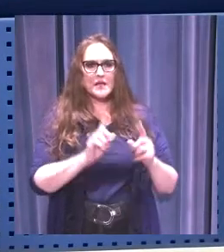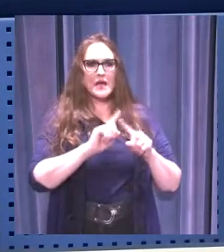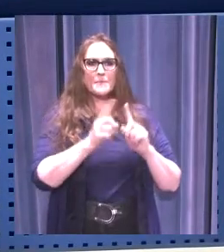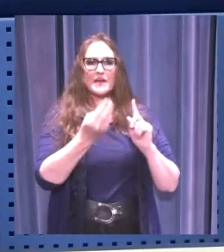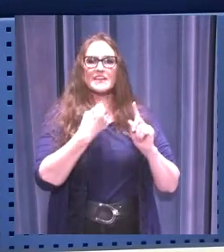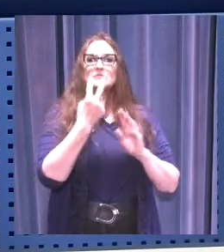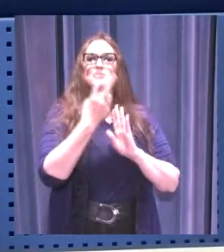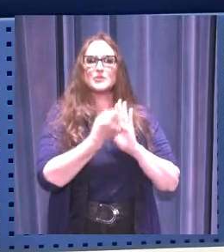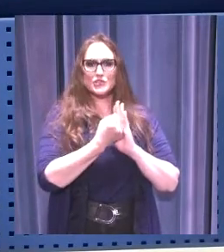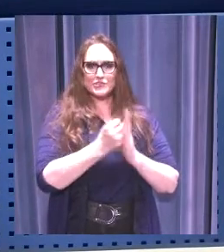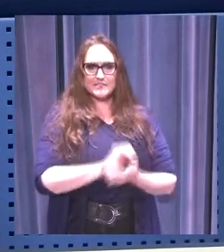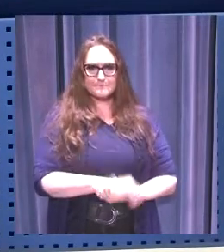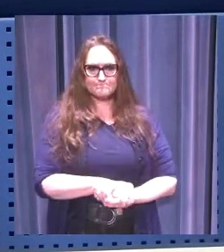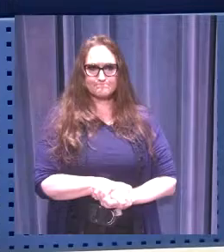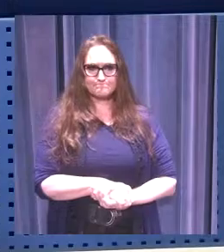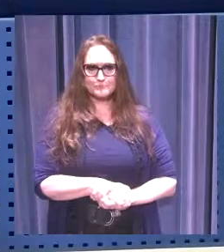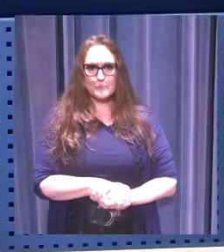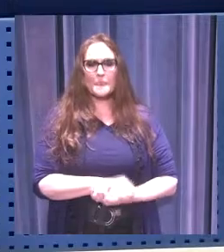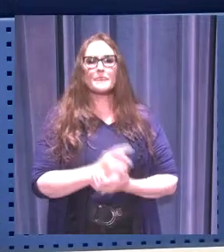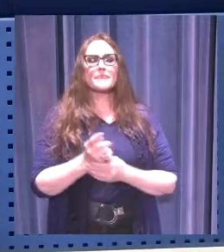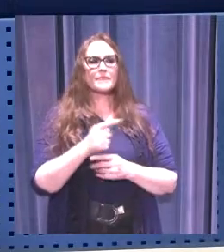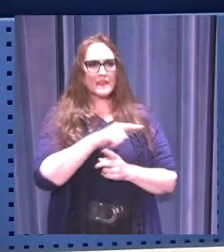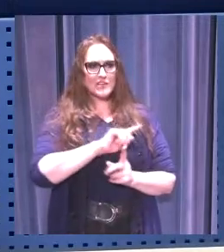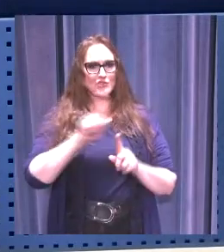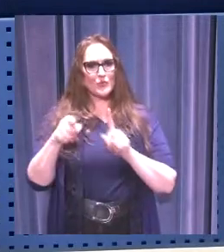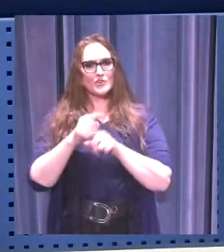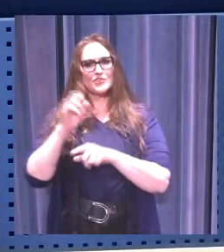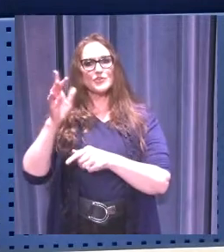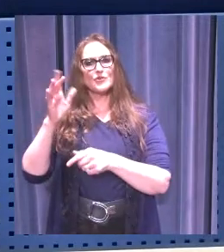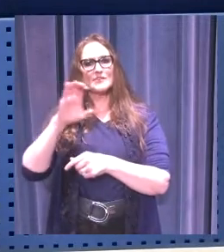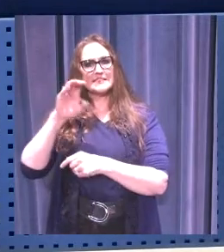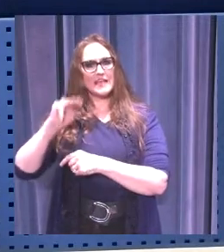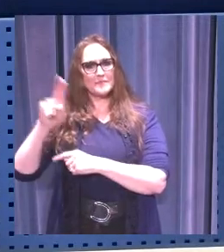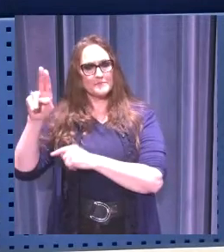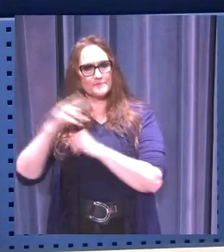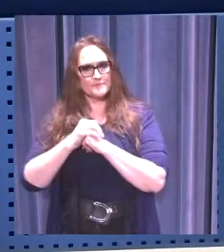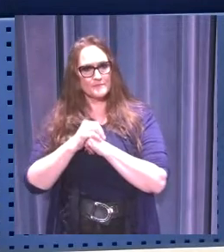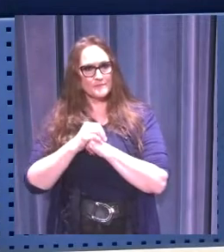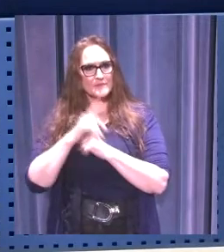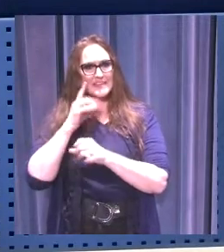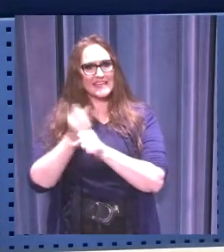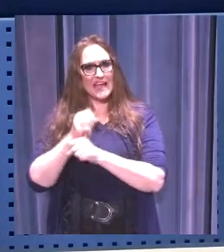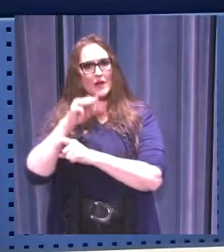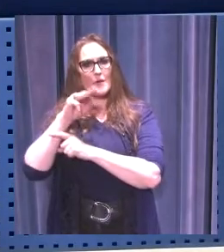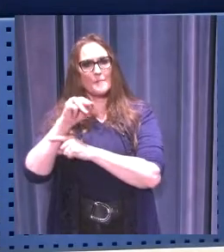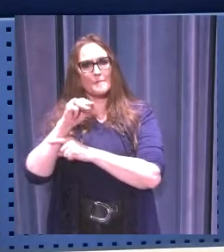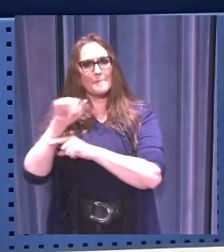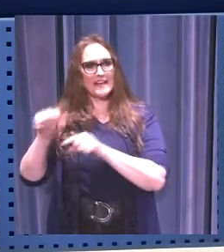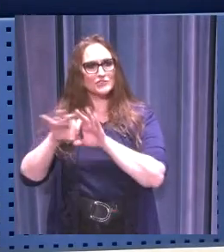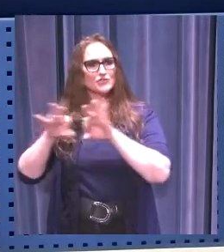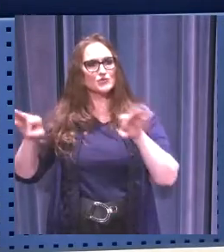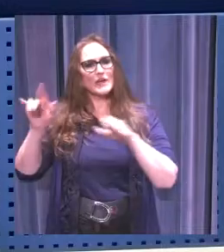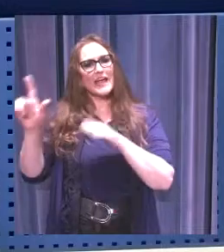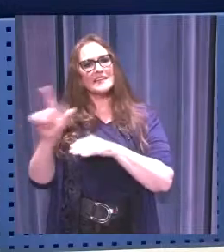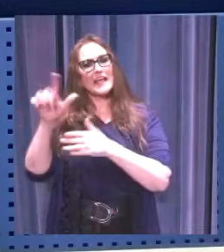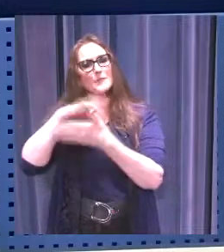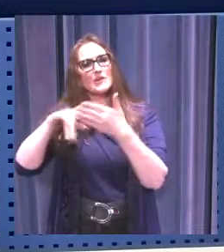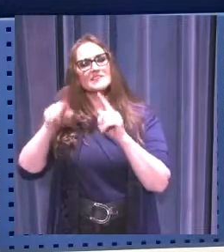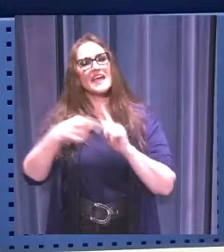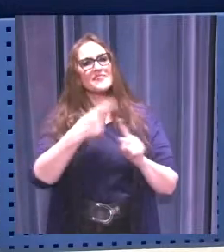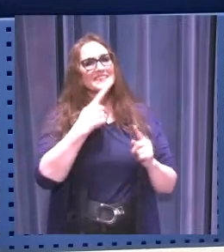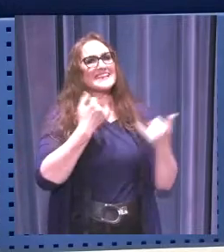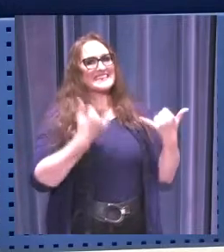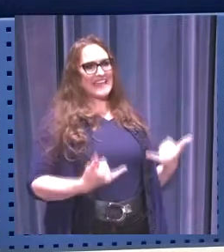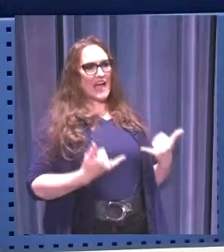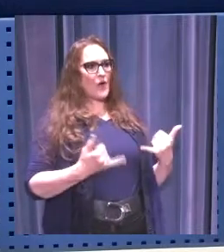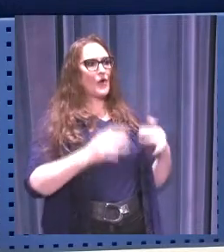me 2 years. She went to Central Michigan University, got her master's degree in library studies, and then said, now I